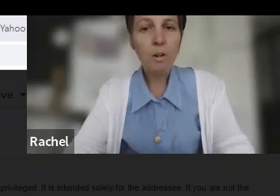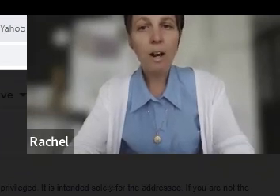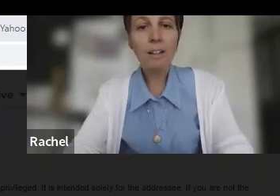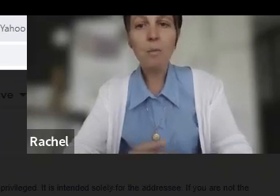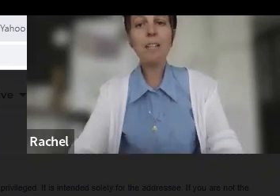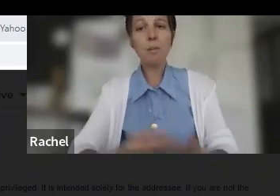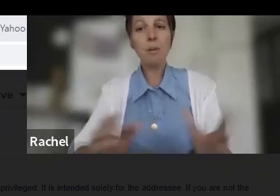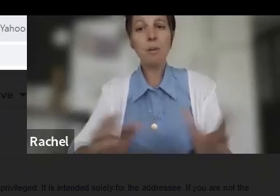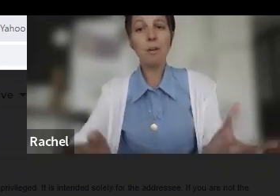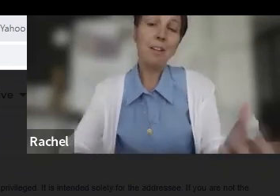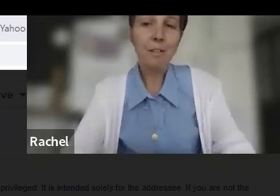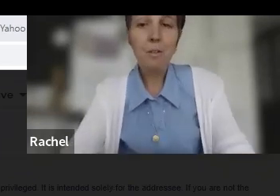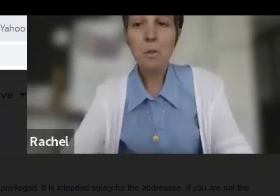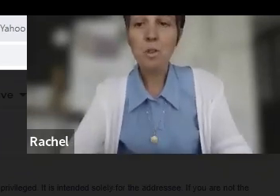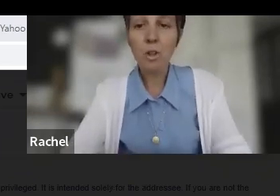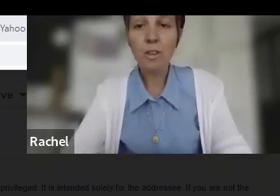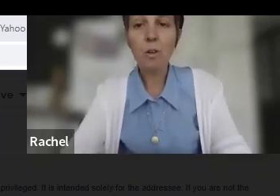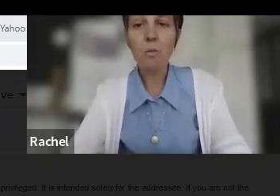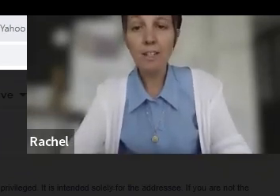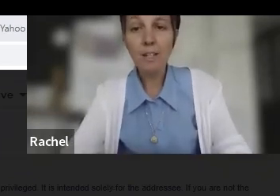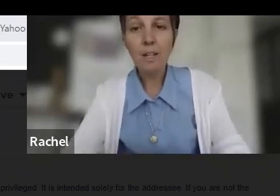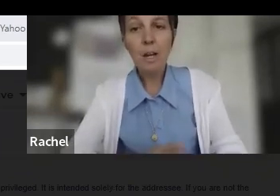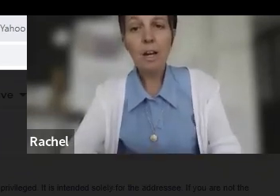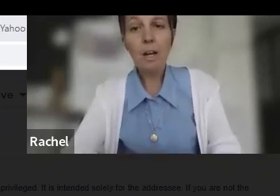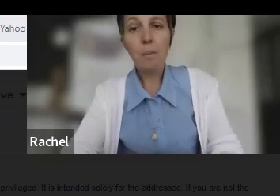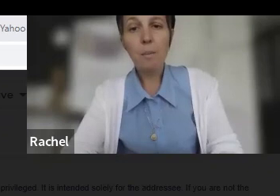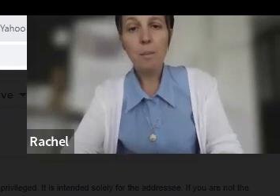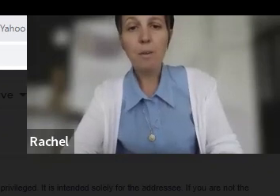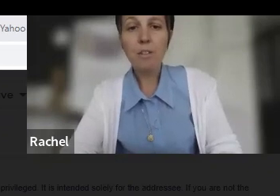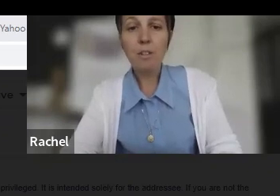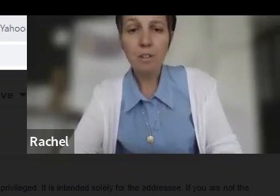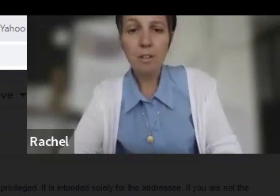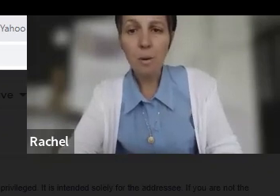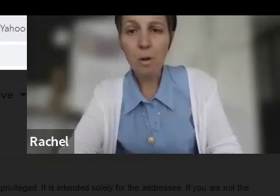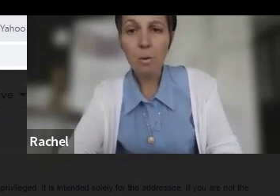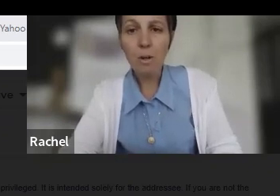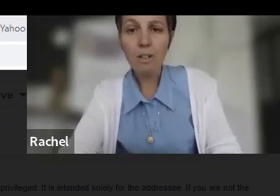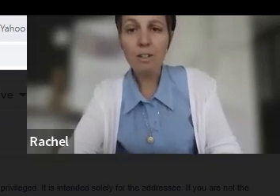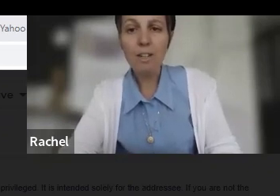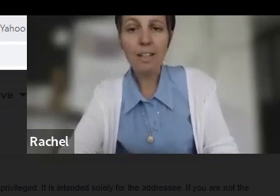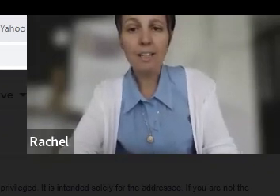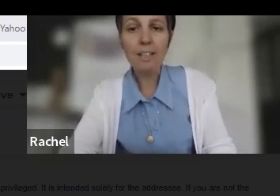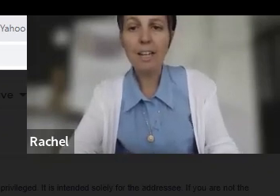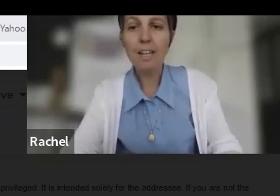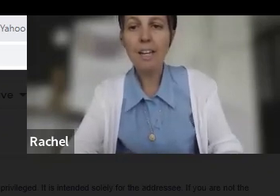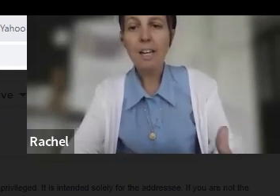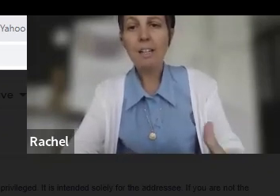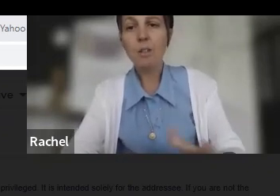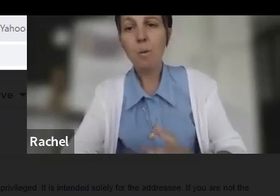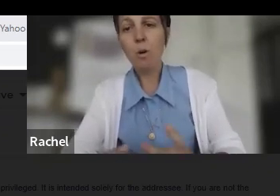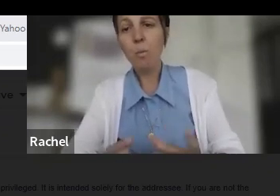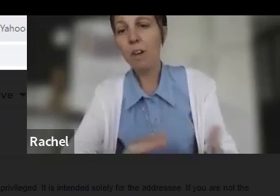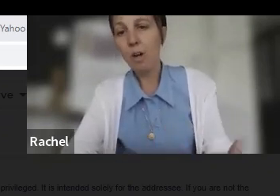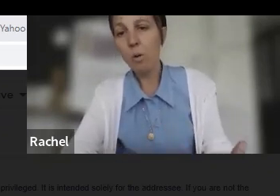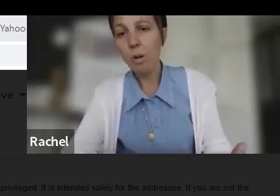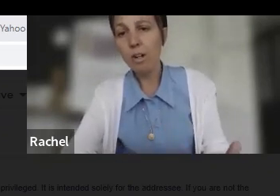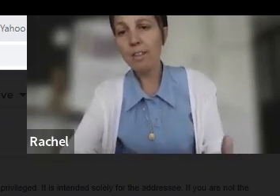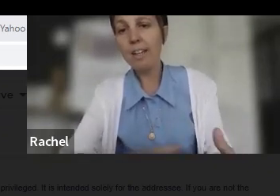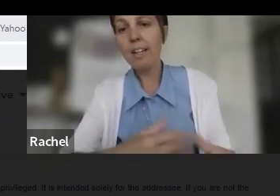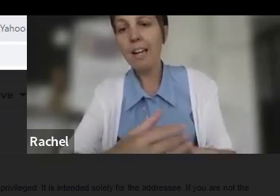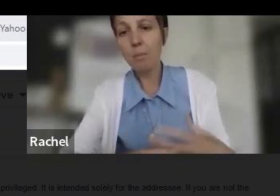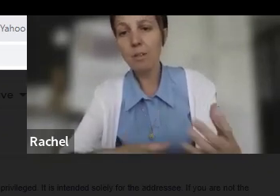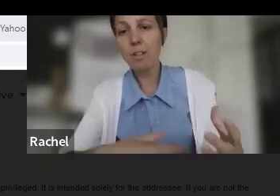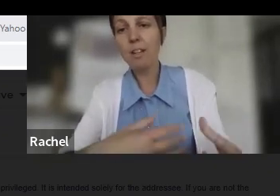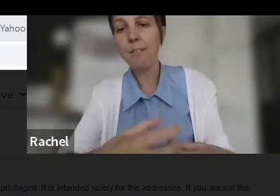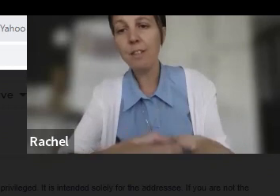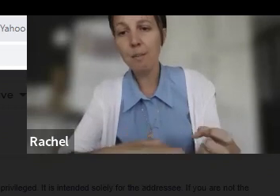So I'll just go into a little bit more. I've kind of touched on this already, but the support workers, like I say, can support